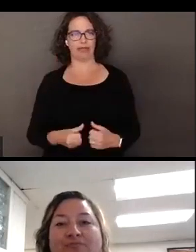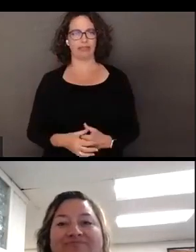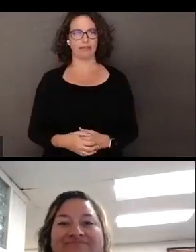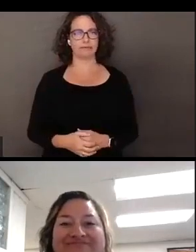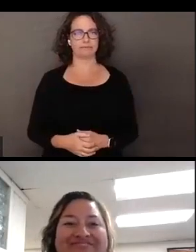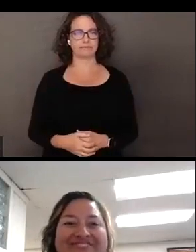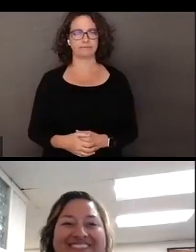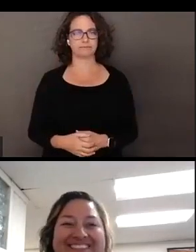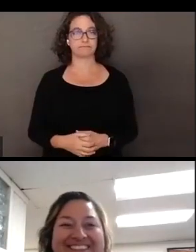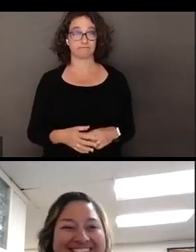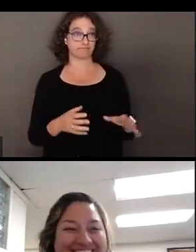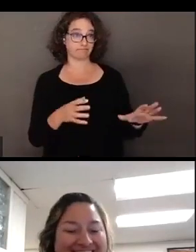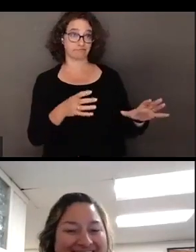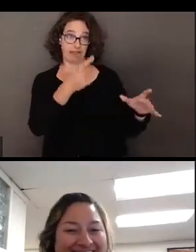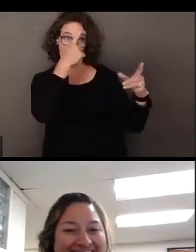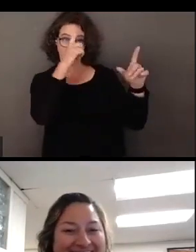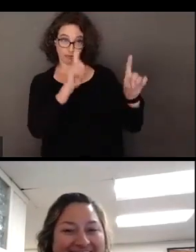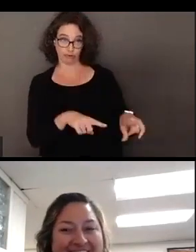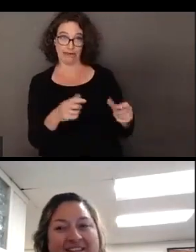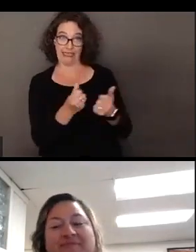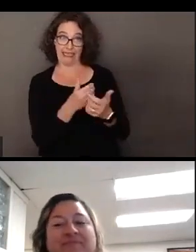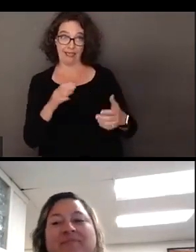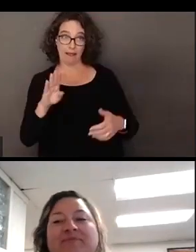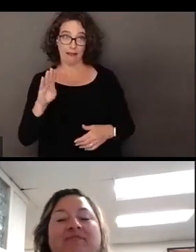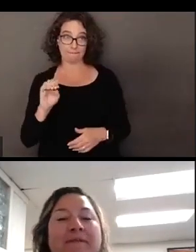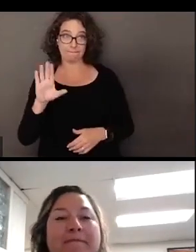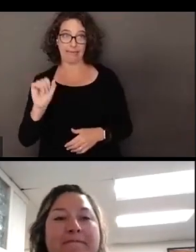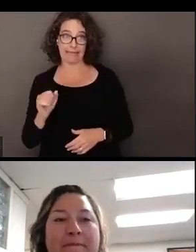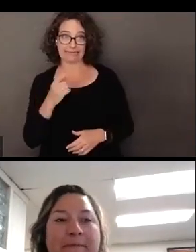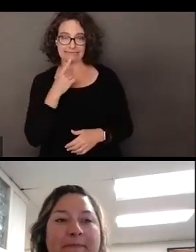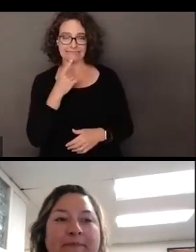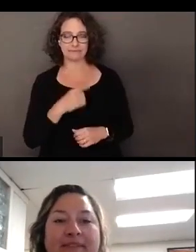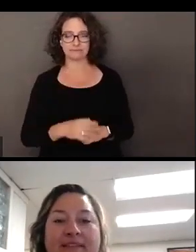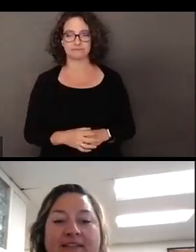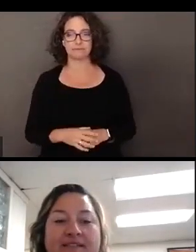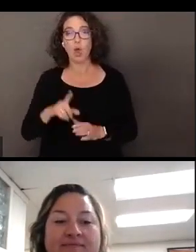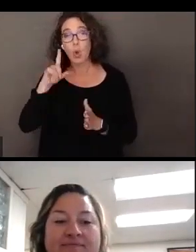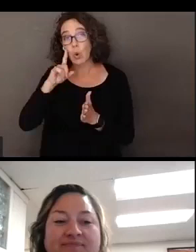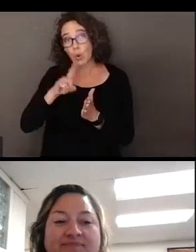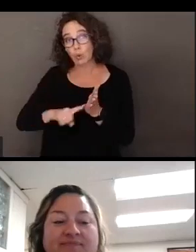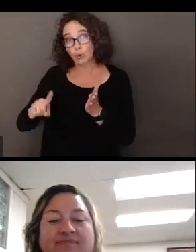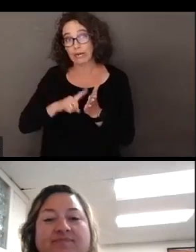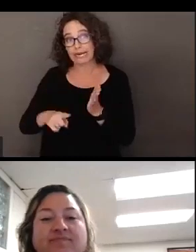So I agree with everything that Becca said. And, you know, there's some research that points out to the